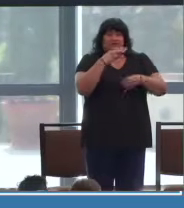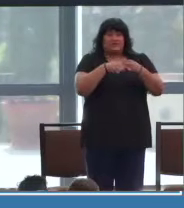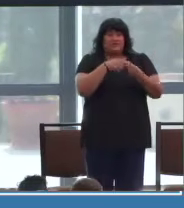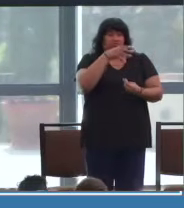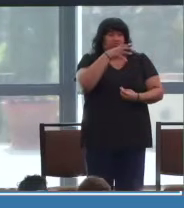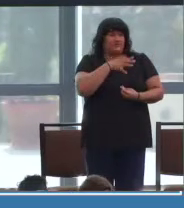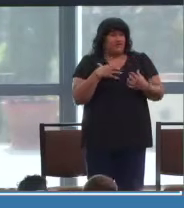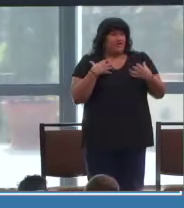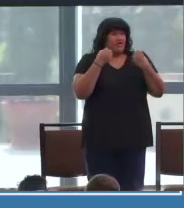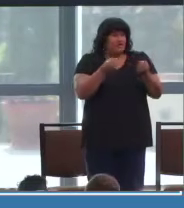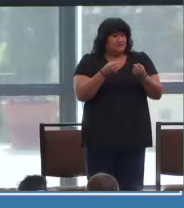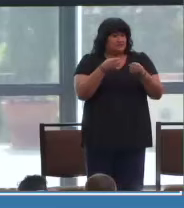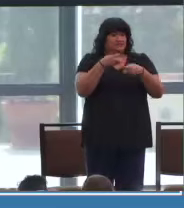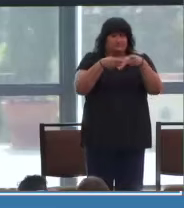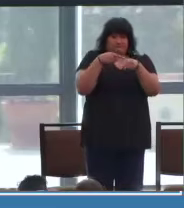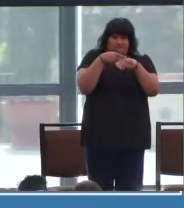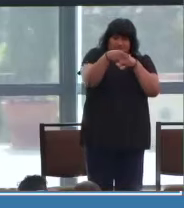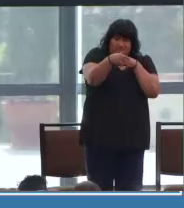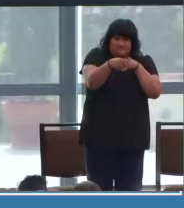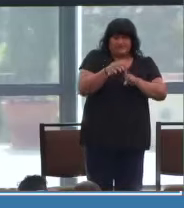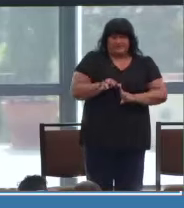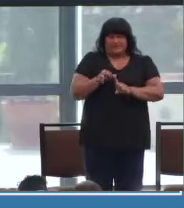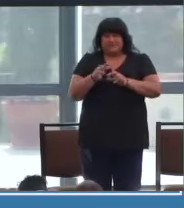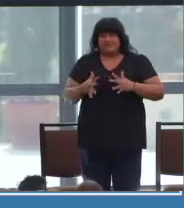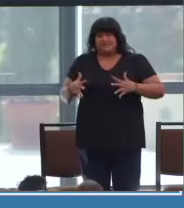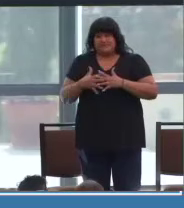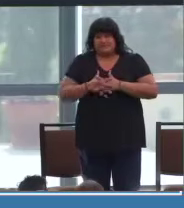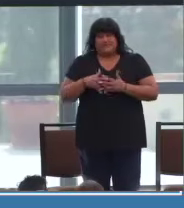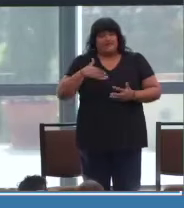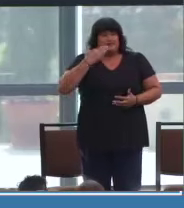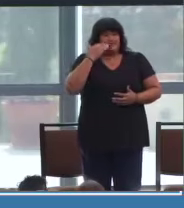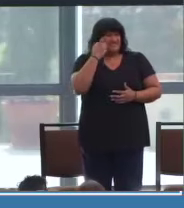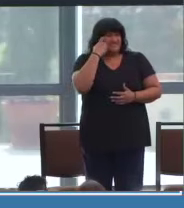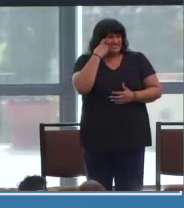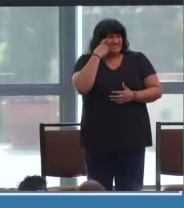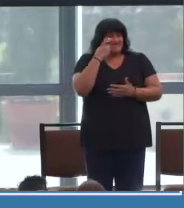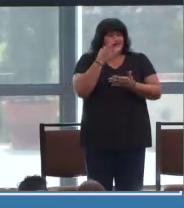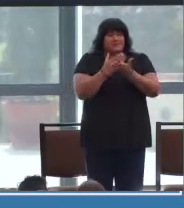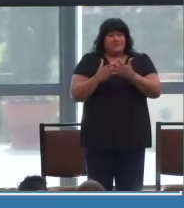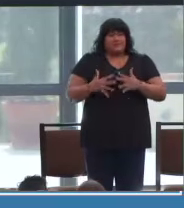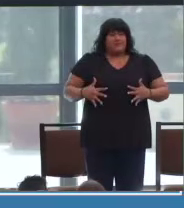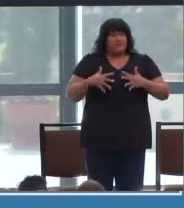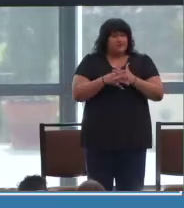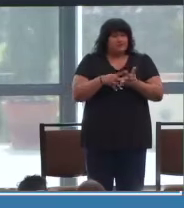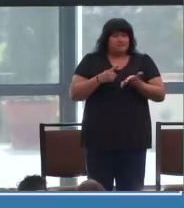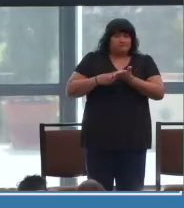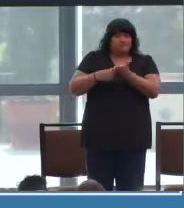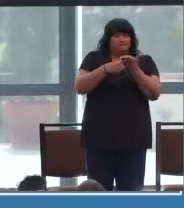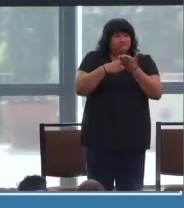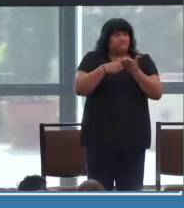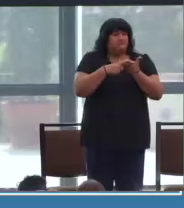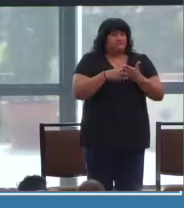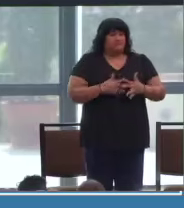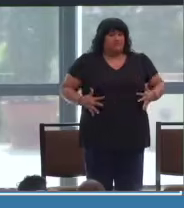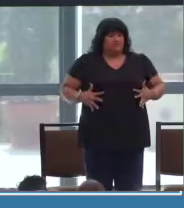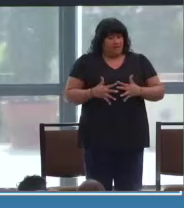health issues. Aside from pregnancy, I know there's been some relatively recent pregnancy talks, and pregnancy could